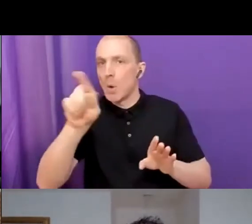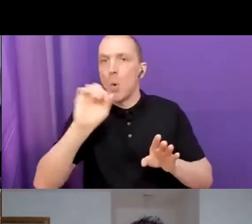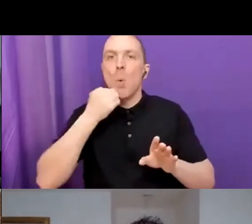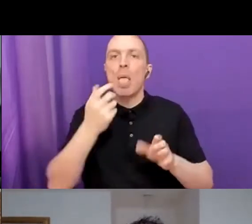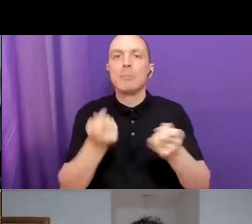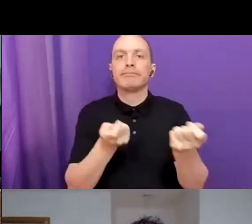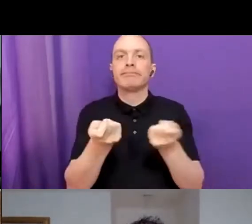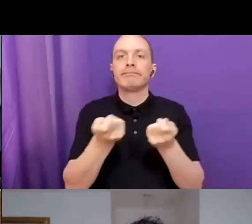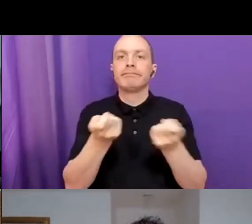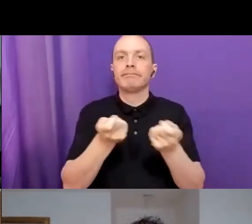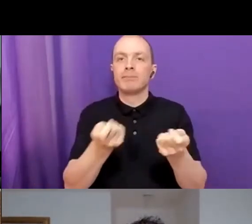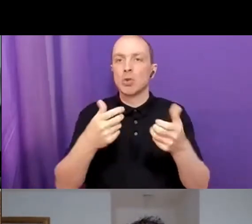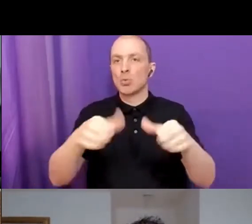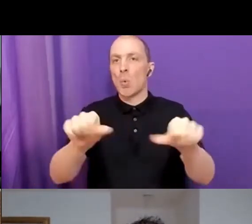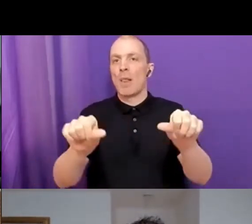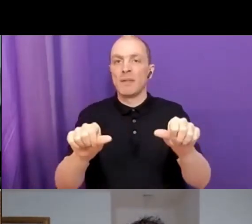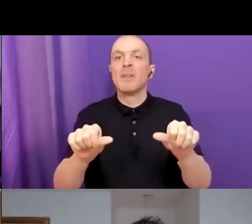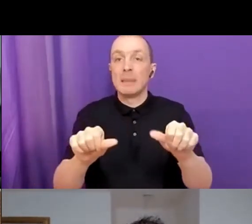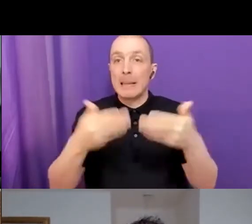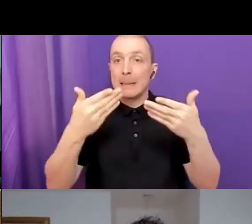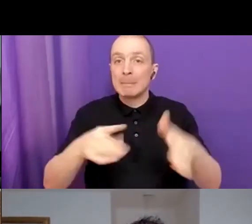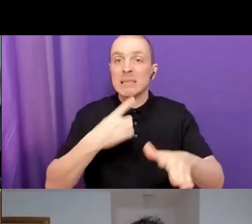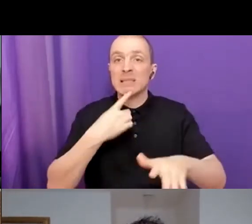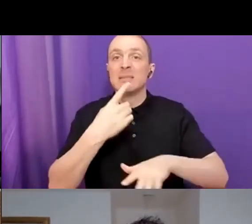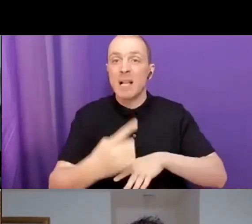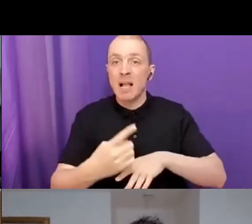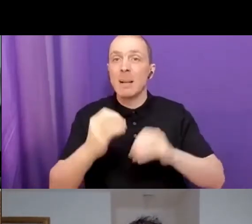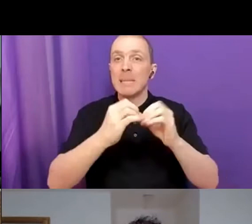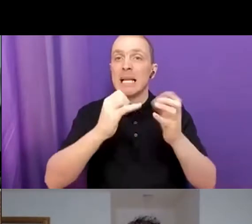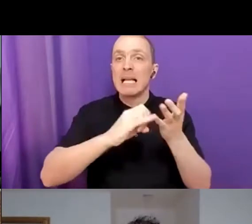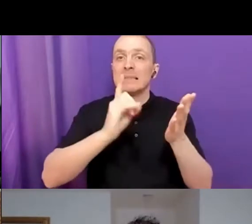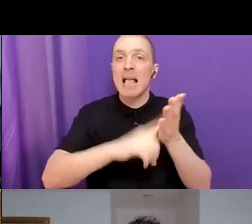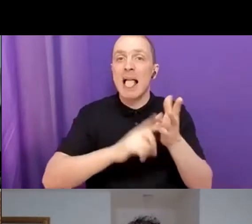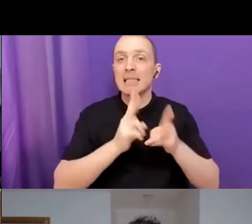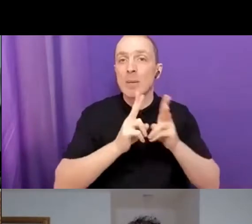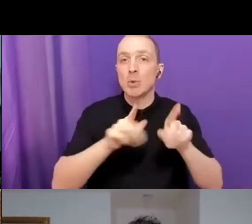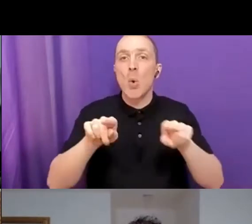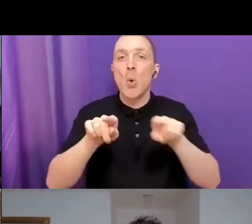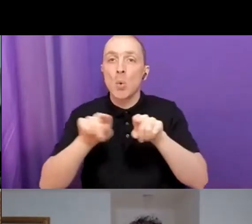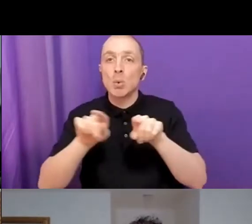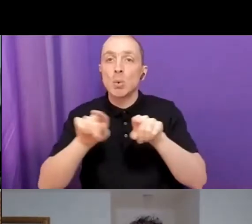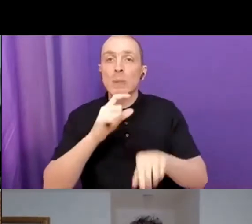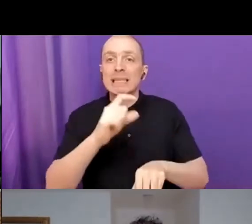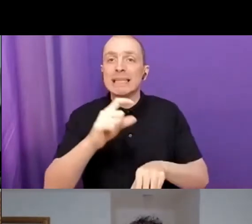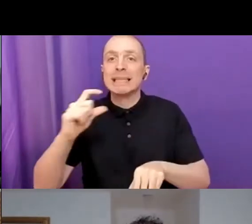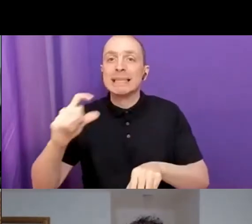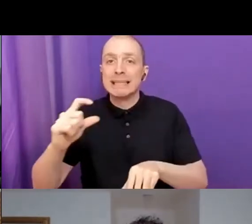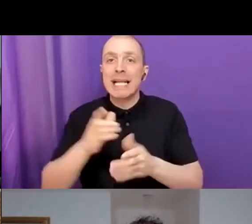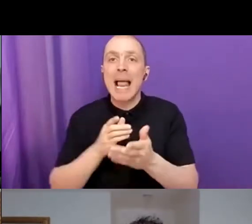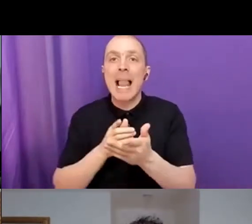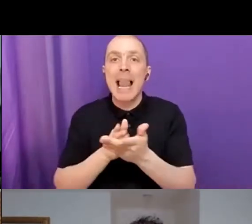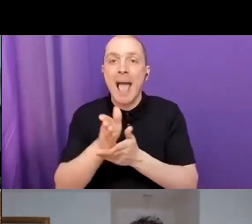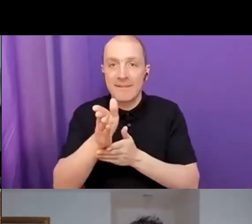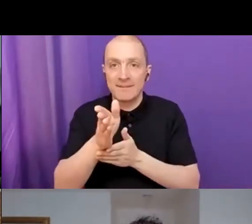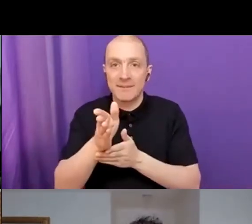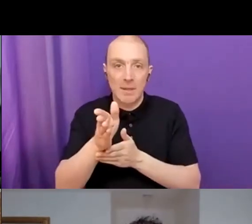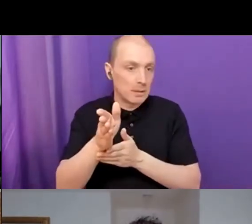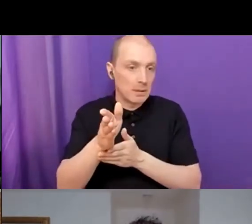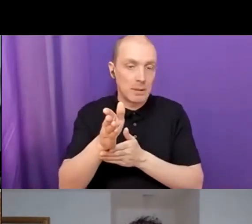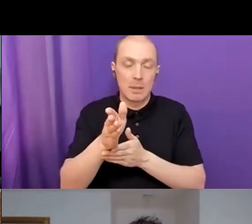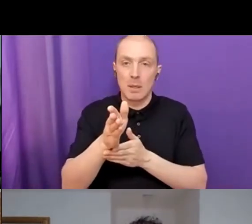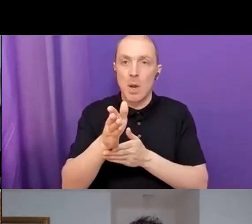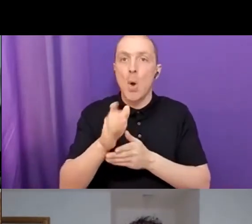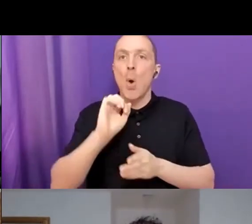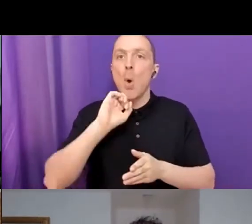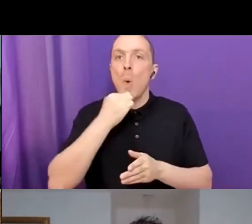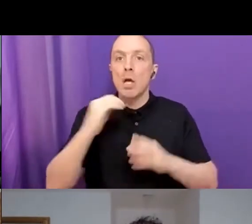As I mentioned, we have BSL interpreters with us today, and we also have live captioning provided. There will be a link for that popped into the